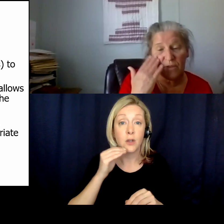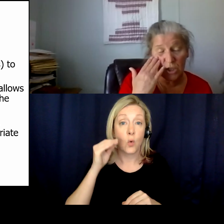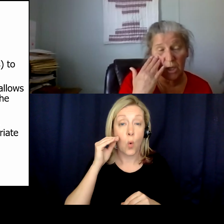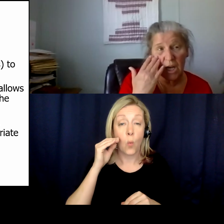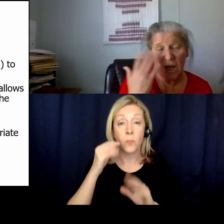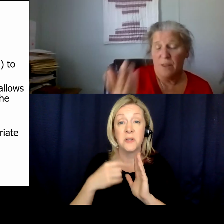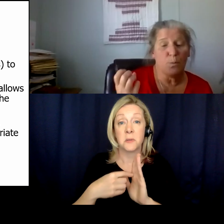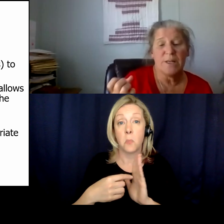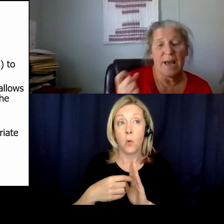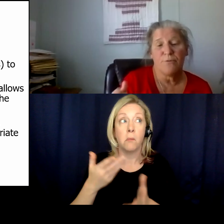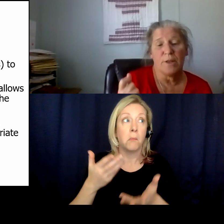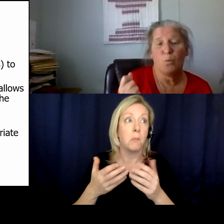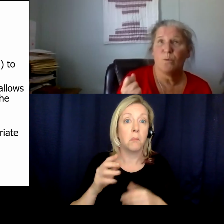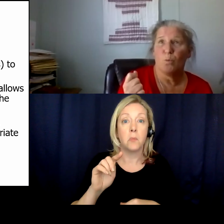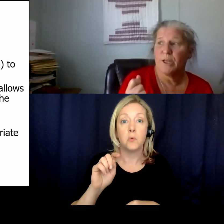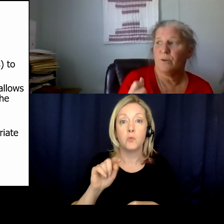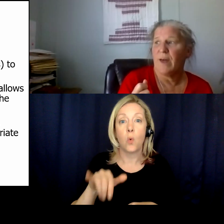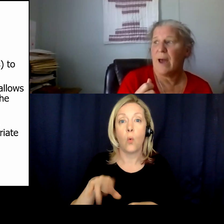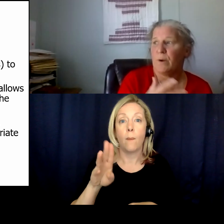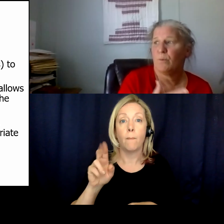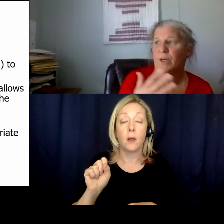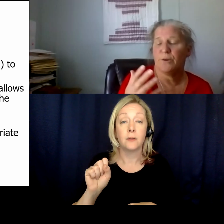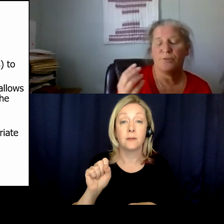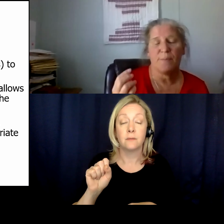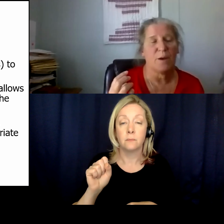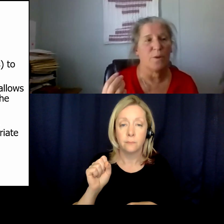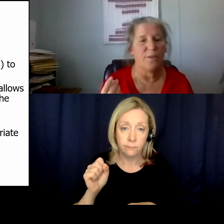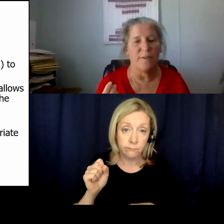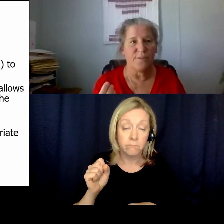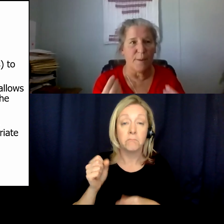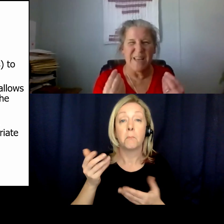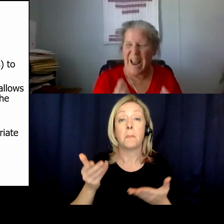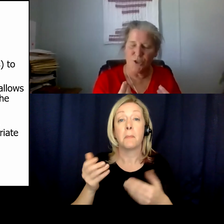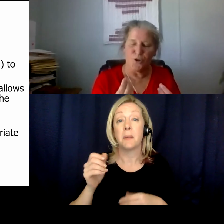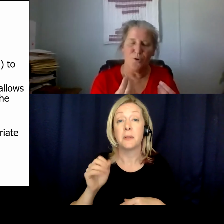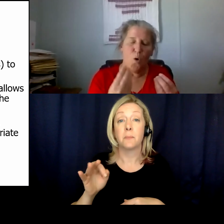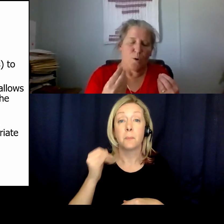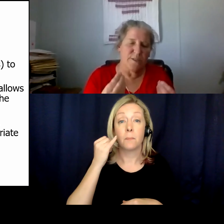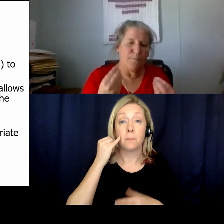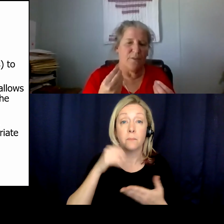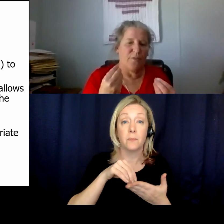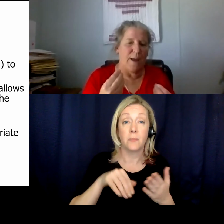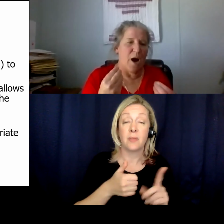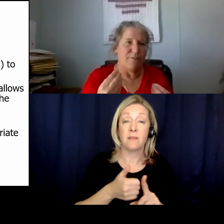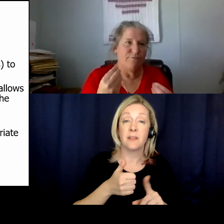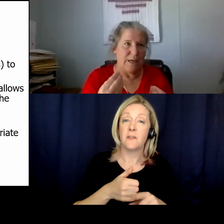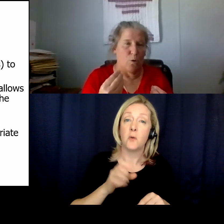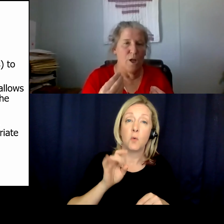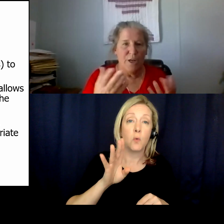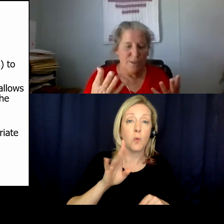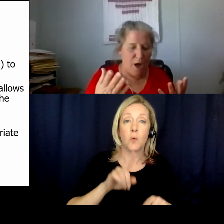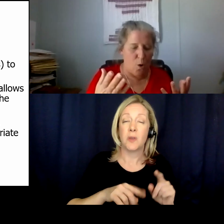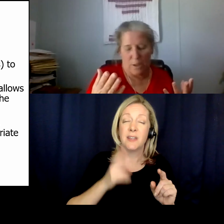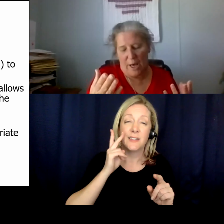no vision, then we definitely wouldn't want to do that. We'd want to use something with some texture or something that they might